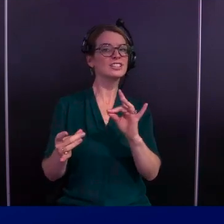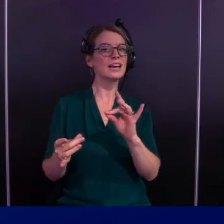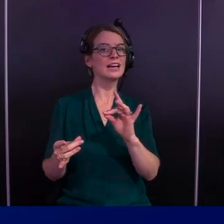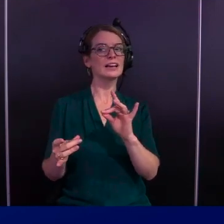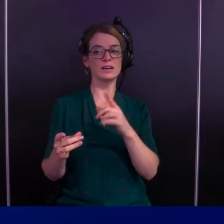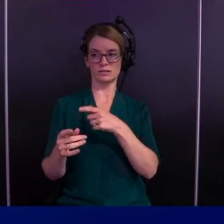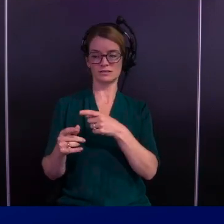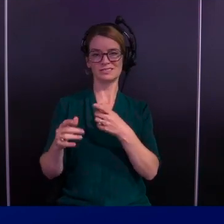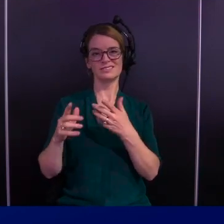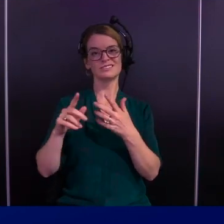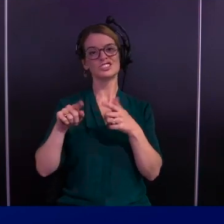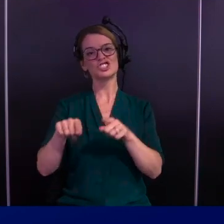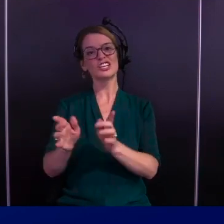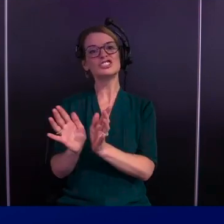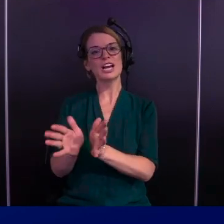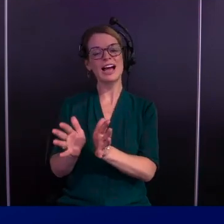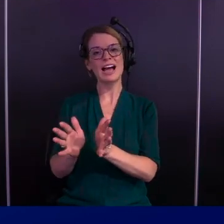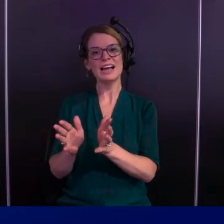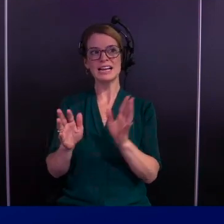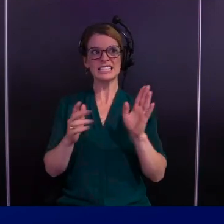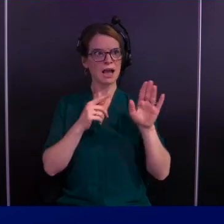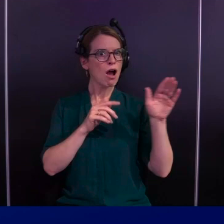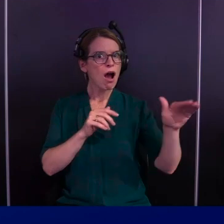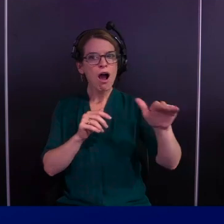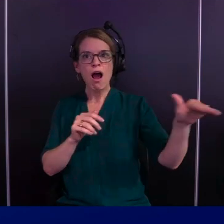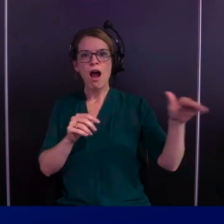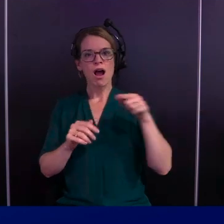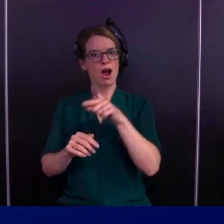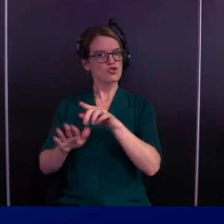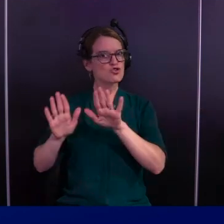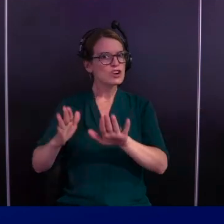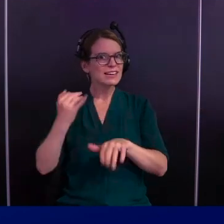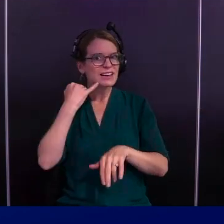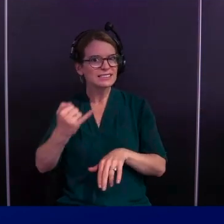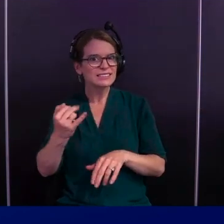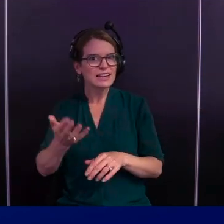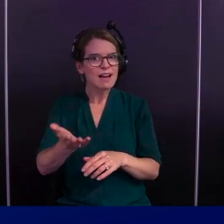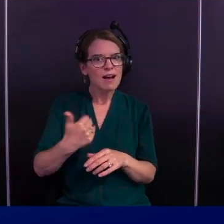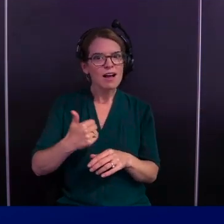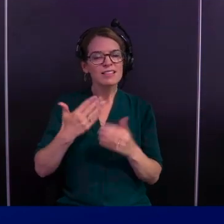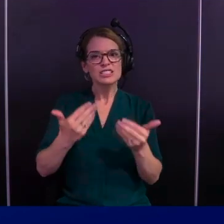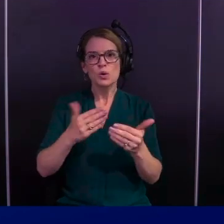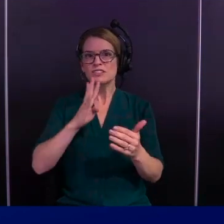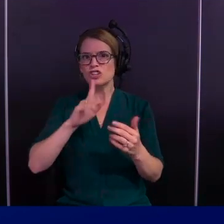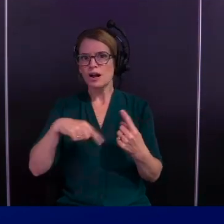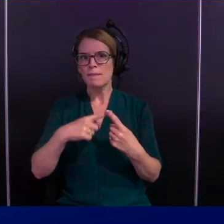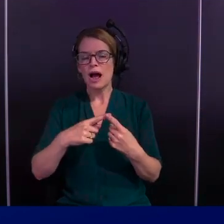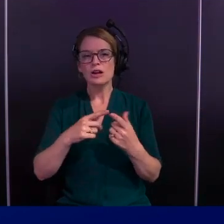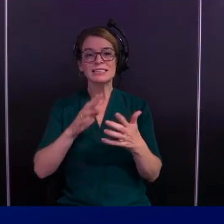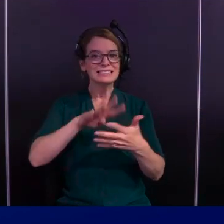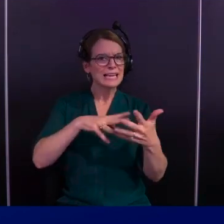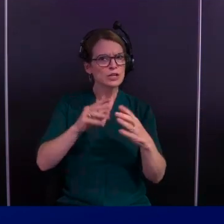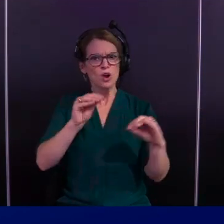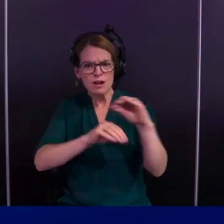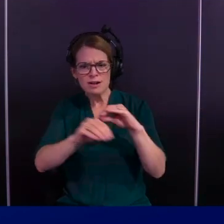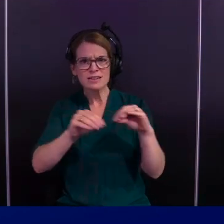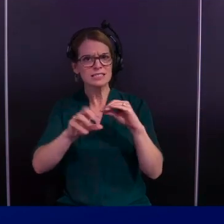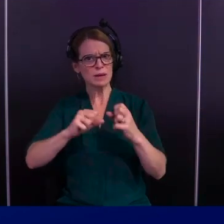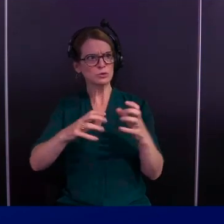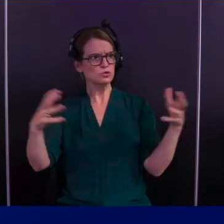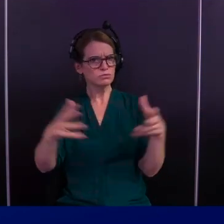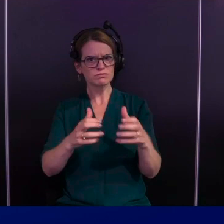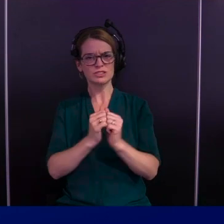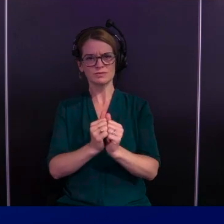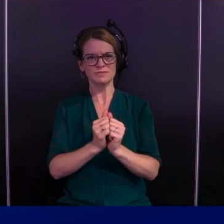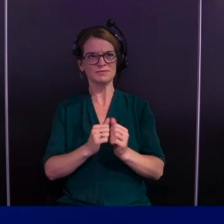it back and being like, hey, so-and-so had a great idea. Let's make time to talk about that. Rearranging schedules. What do you think of some others? So something,